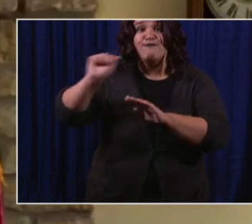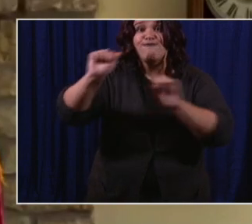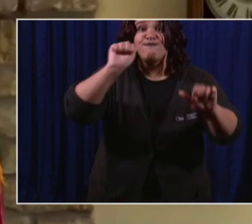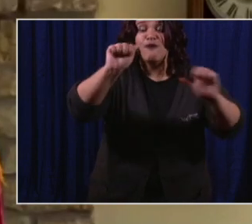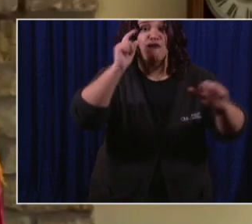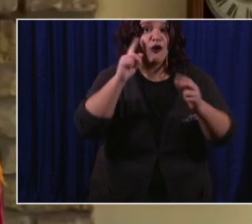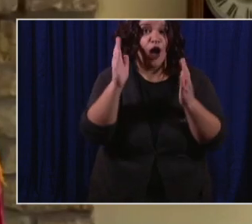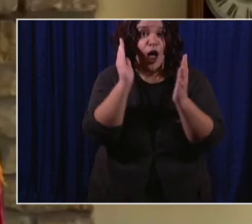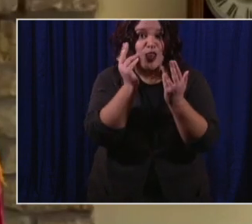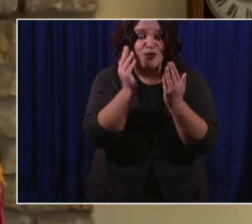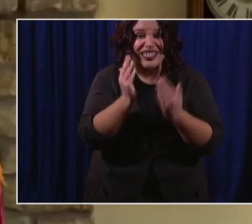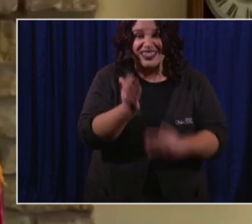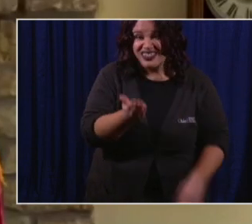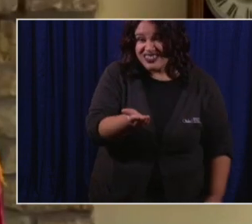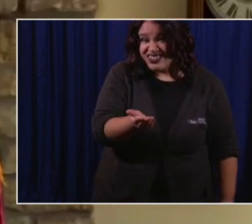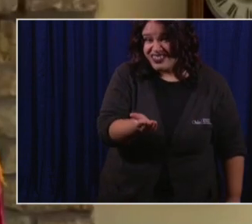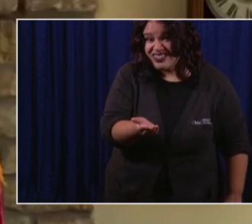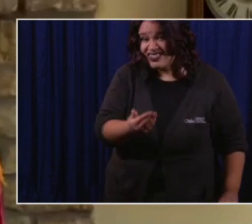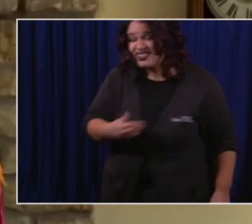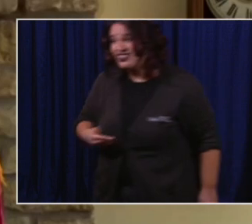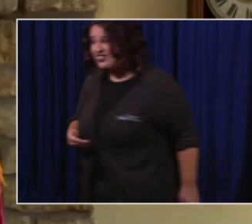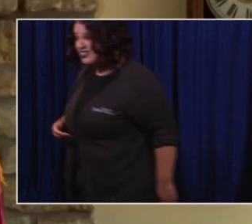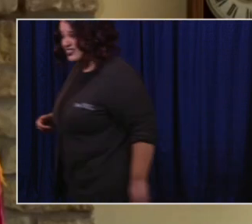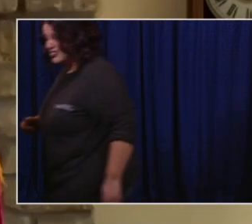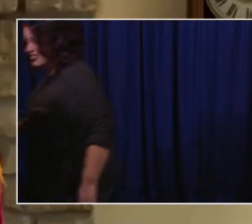at how widespread